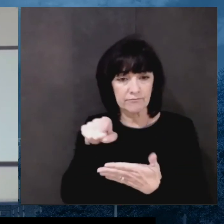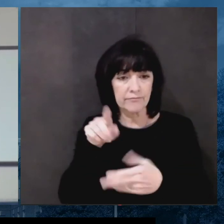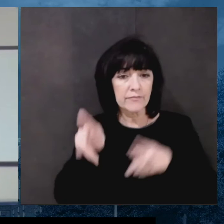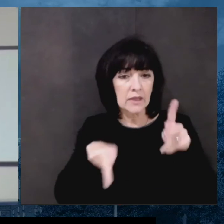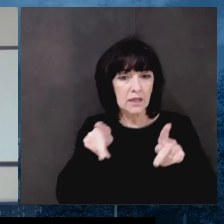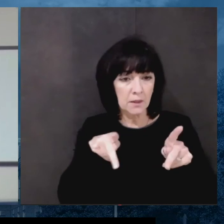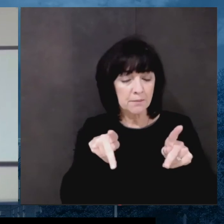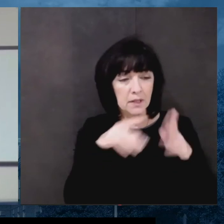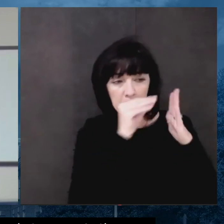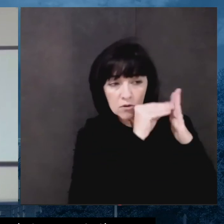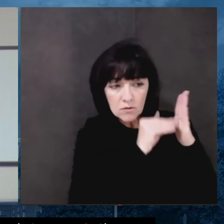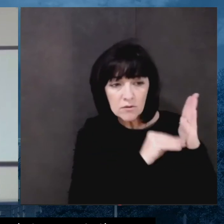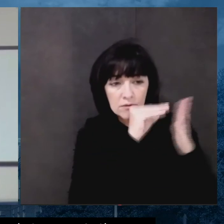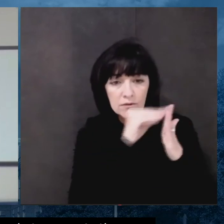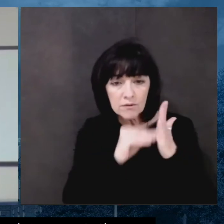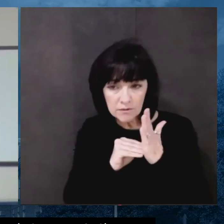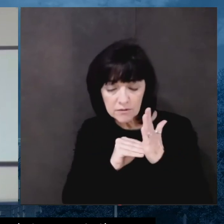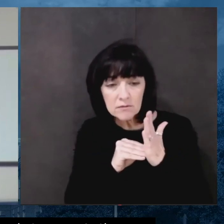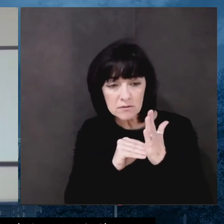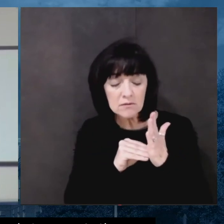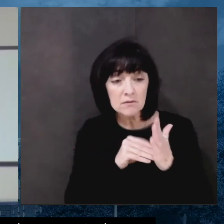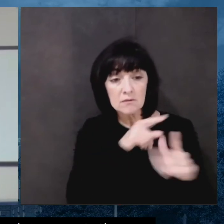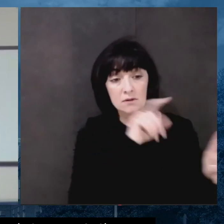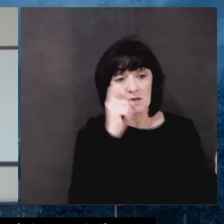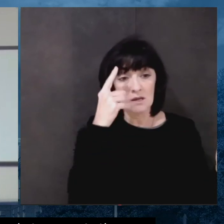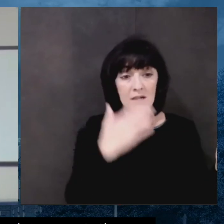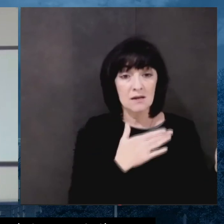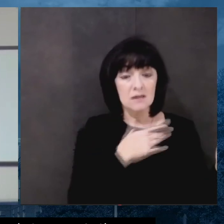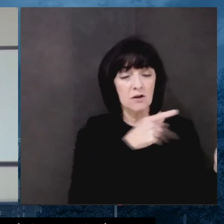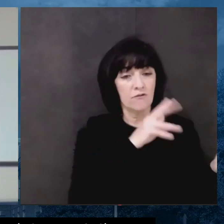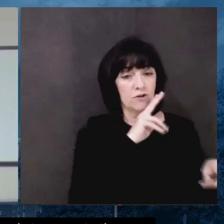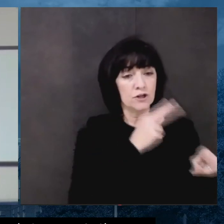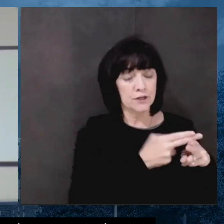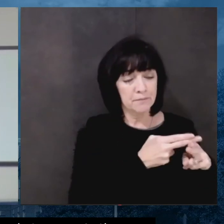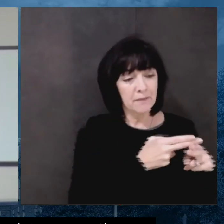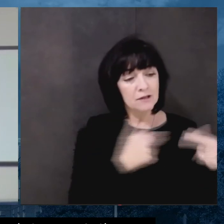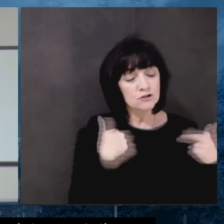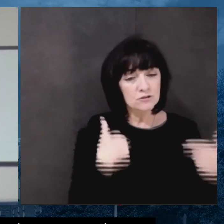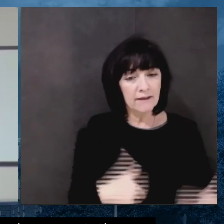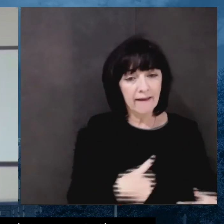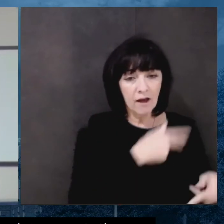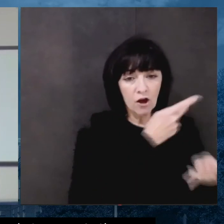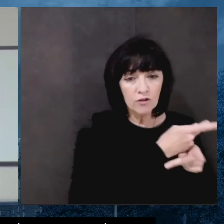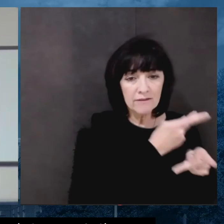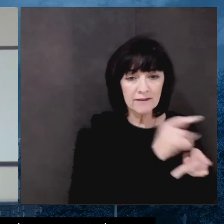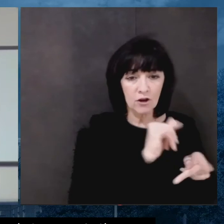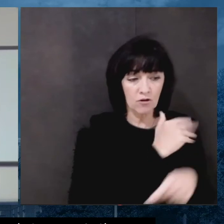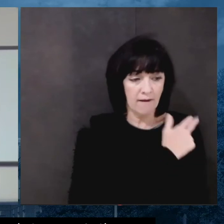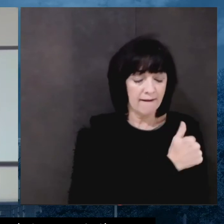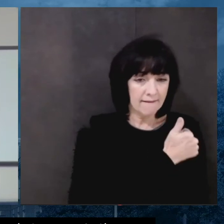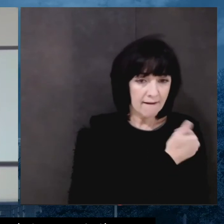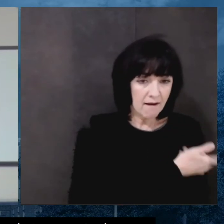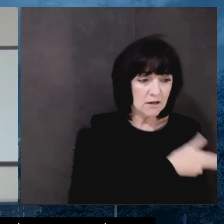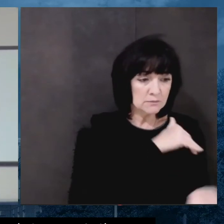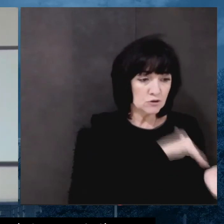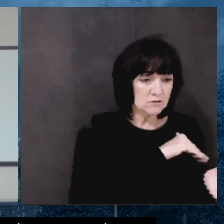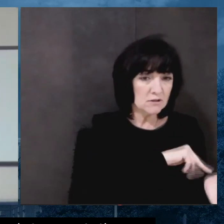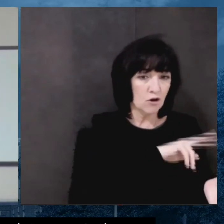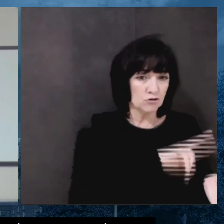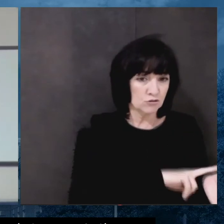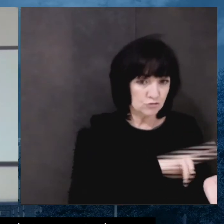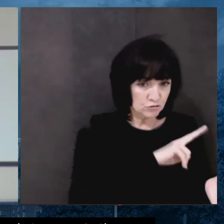cases, as the governor mentioned about infrastructure within the healthcare setting, looking at our occupancy rates for